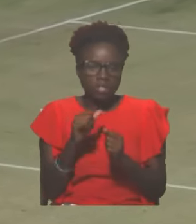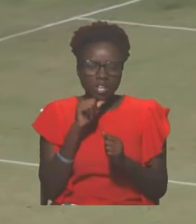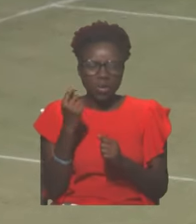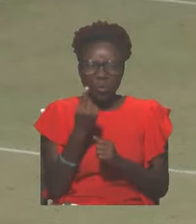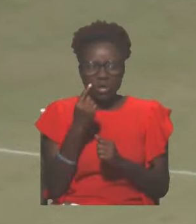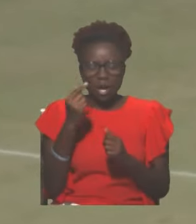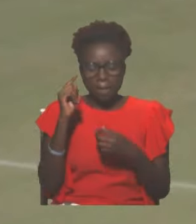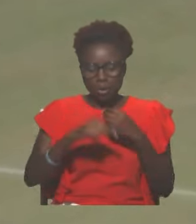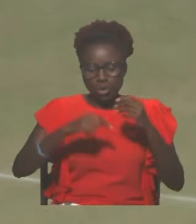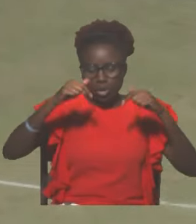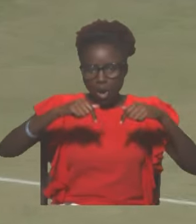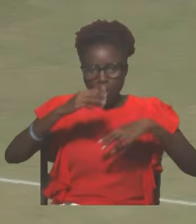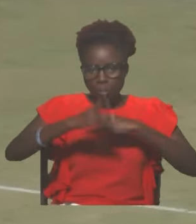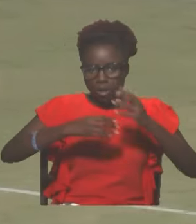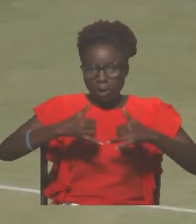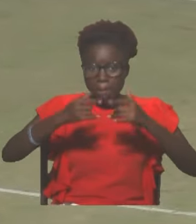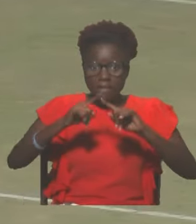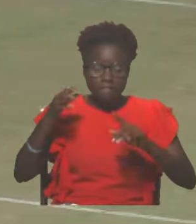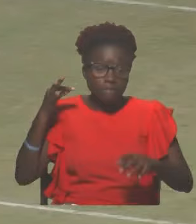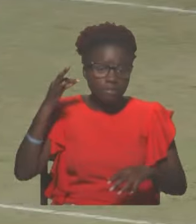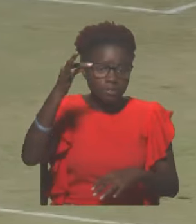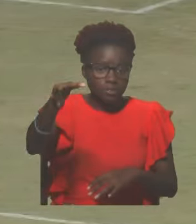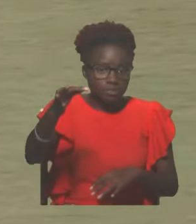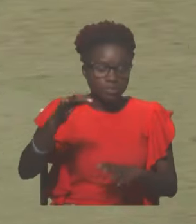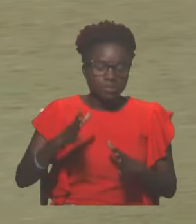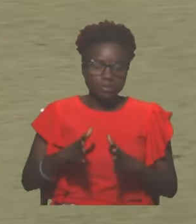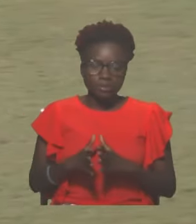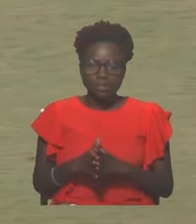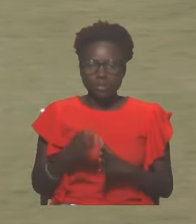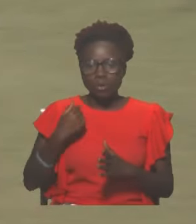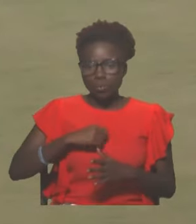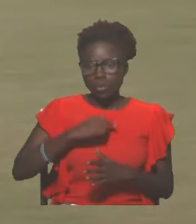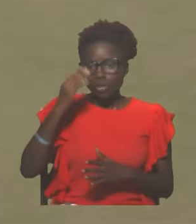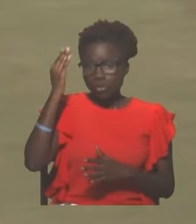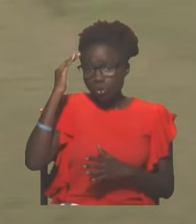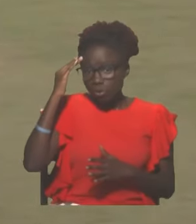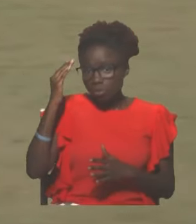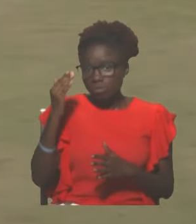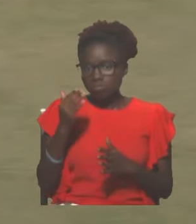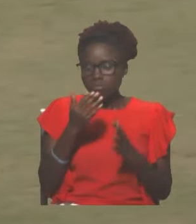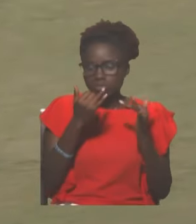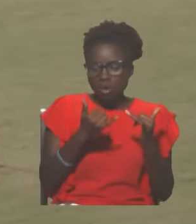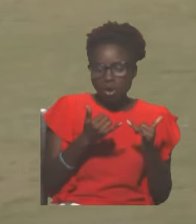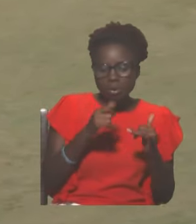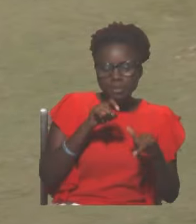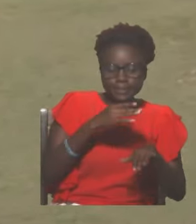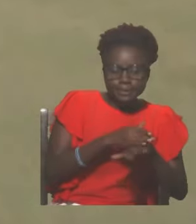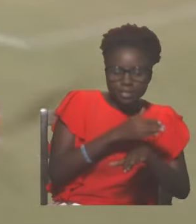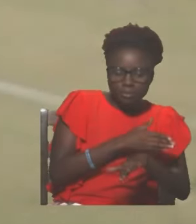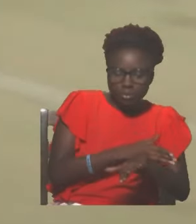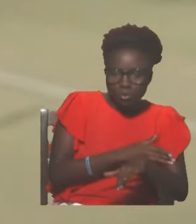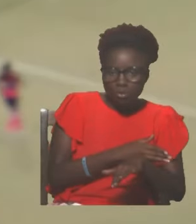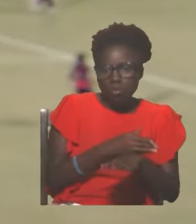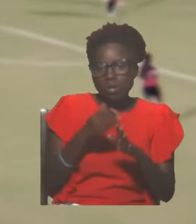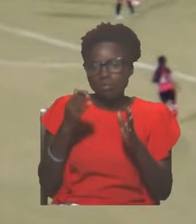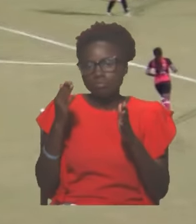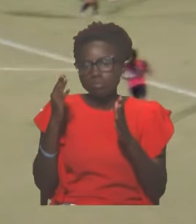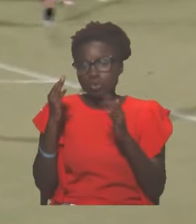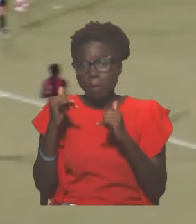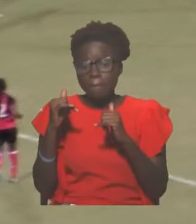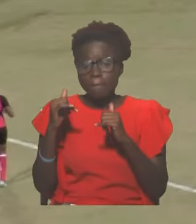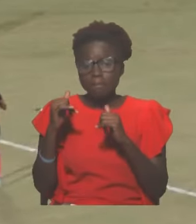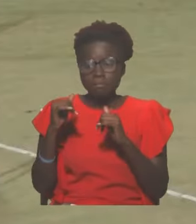this World Cup qualifying campaign. And we know where we are now, we know what we need to add, and hopefully come